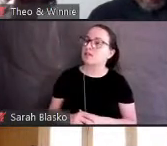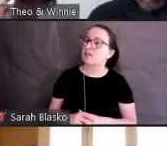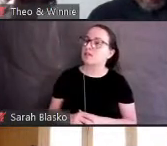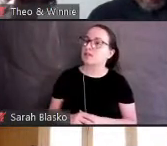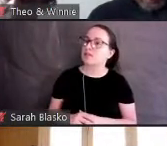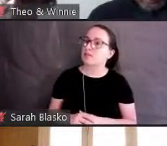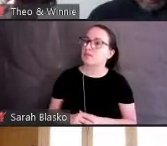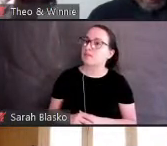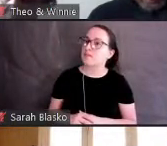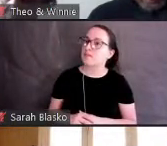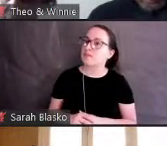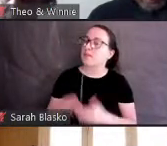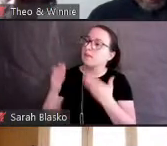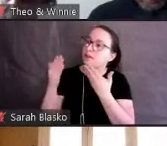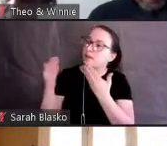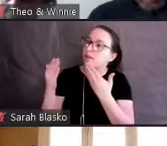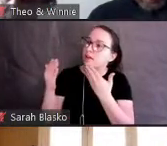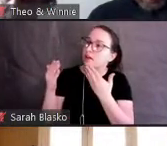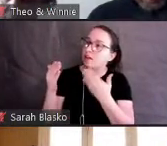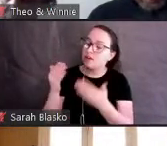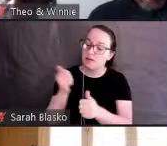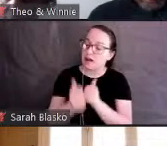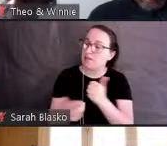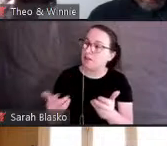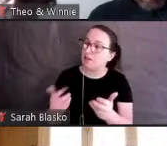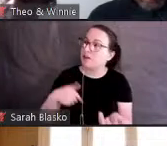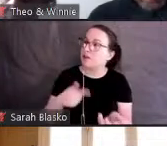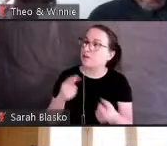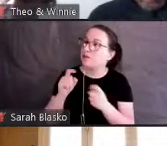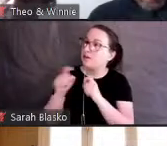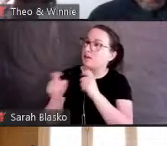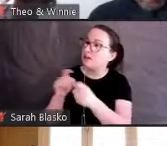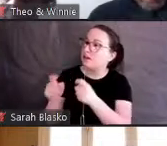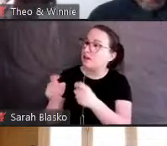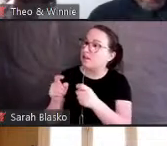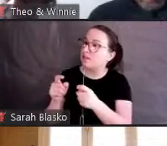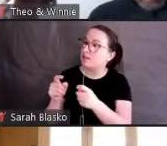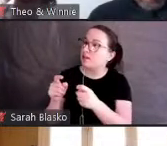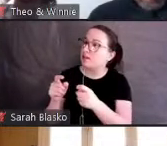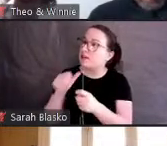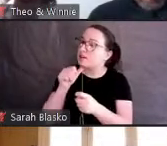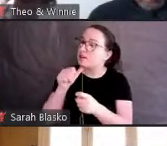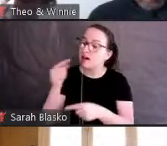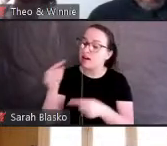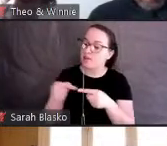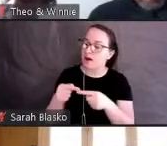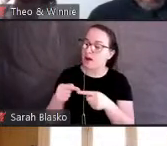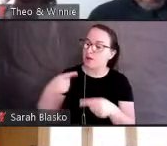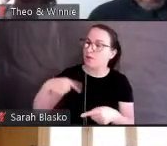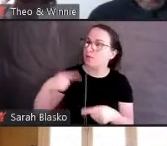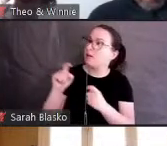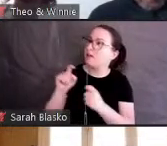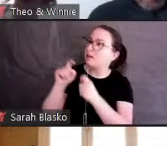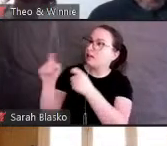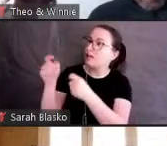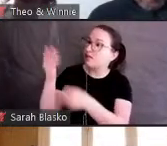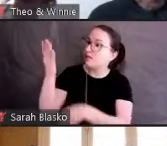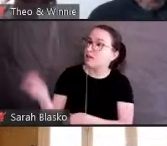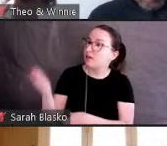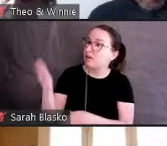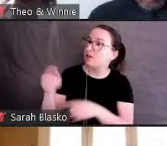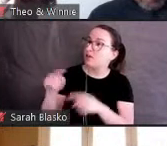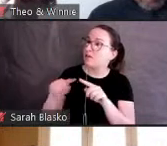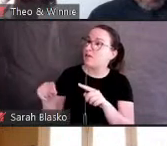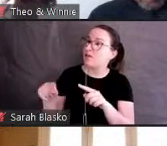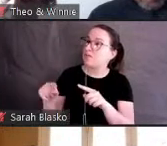you that everything we give, as Paul says, it's not really about what we give to you, God, but it is what actually gets accredited to